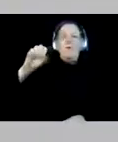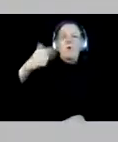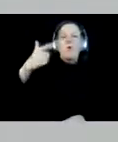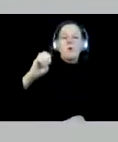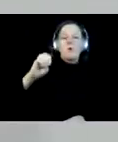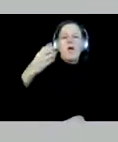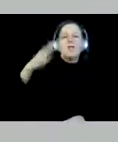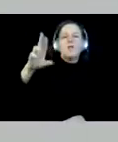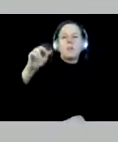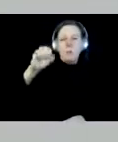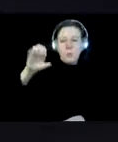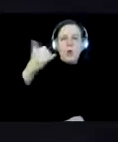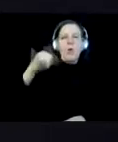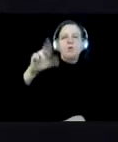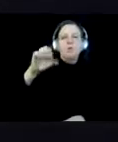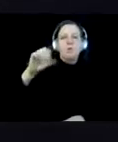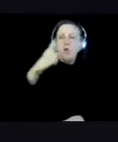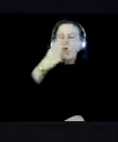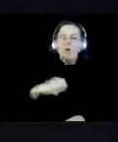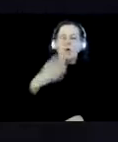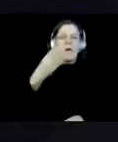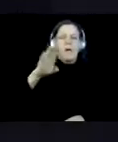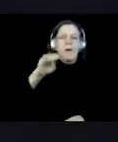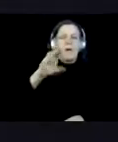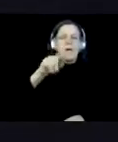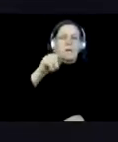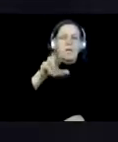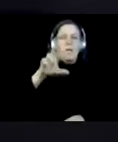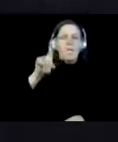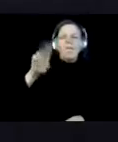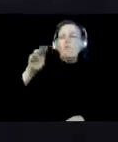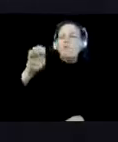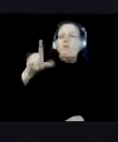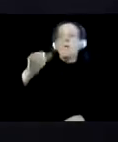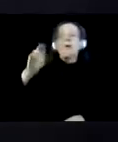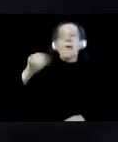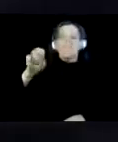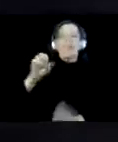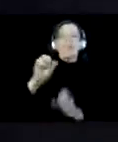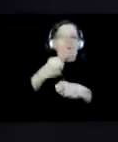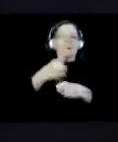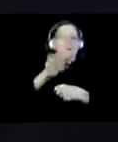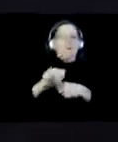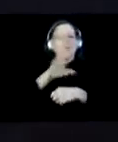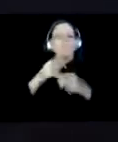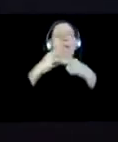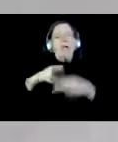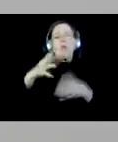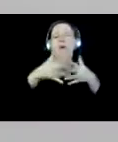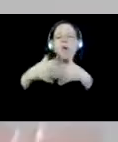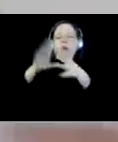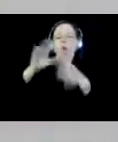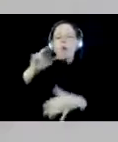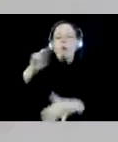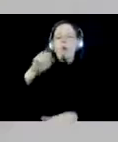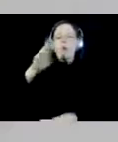is mustard 1970? Melamine was mass-produced as colorful by a corporation called American Cyanamid. This product was